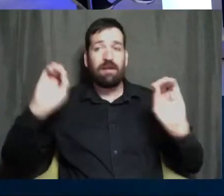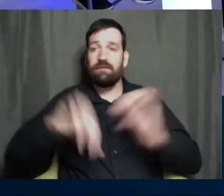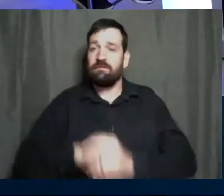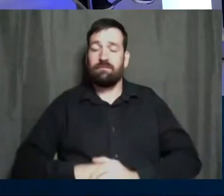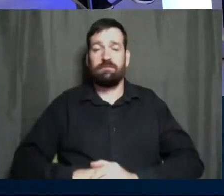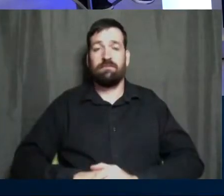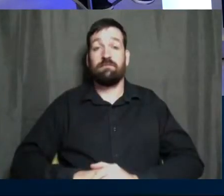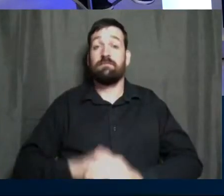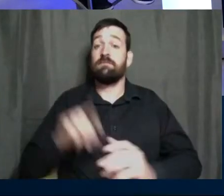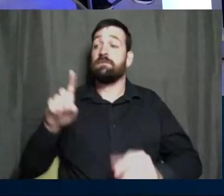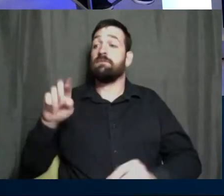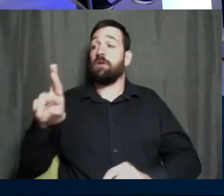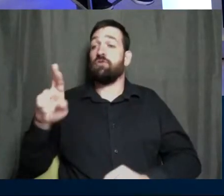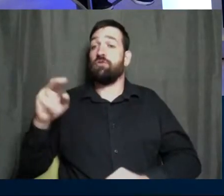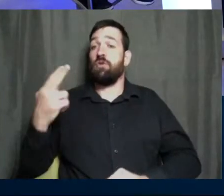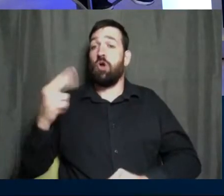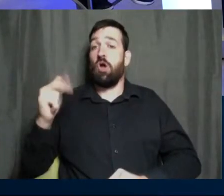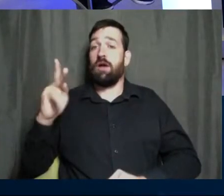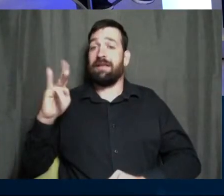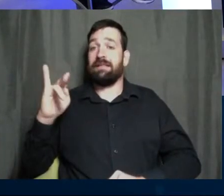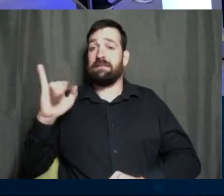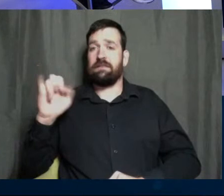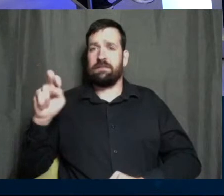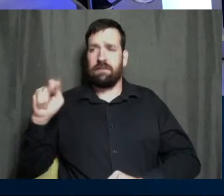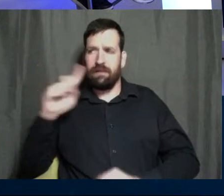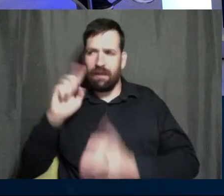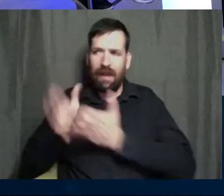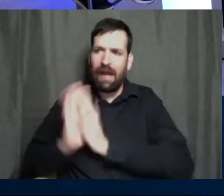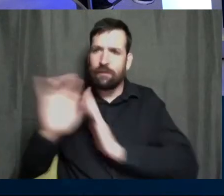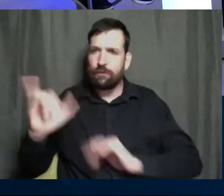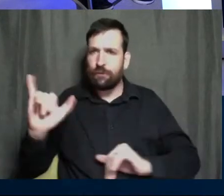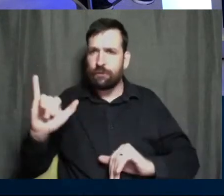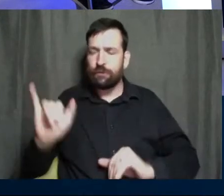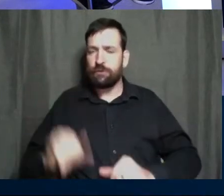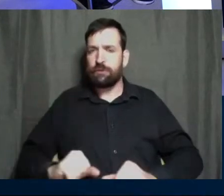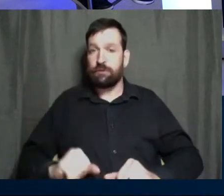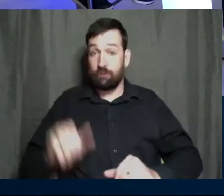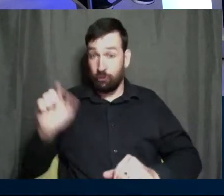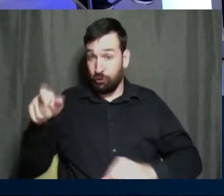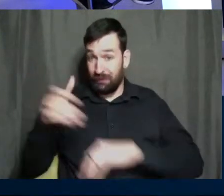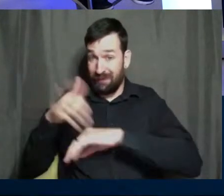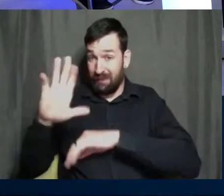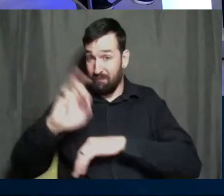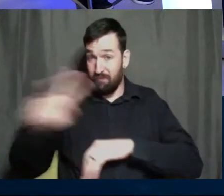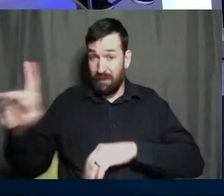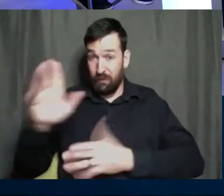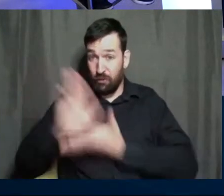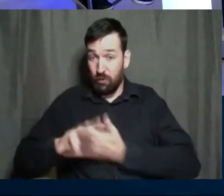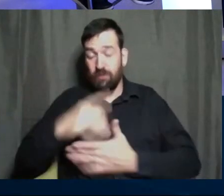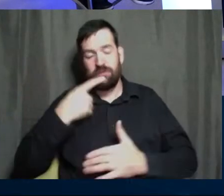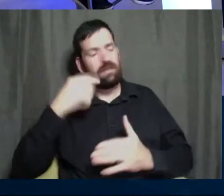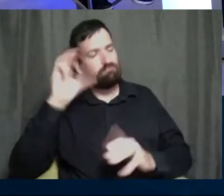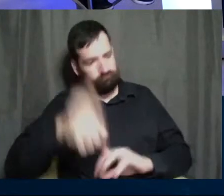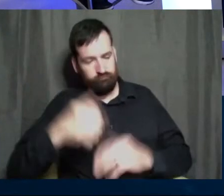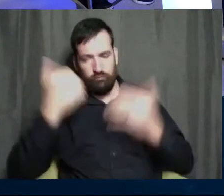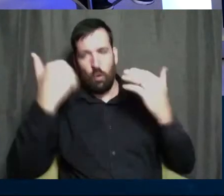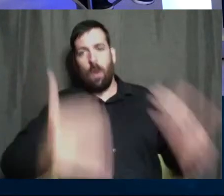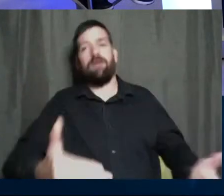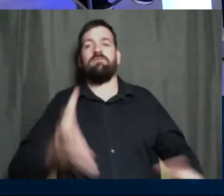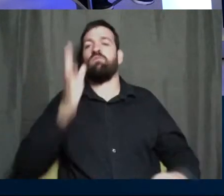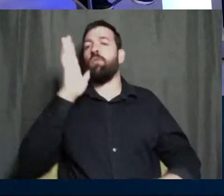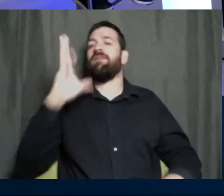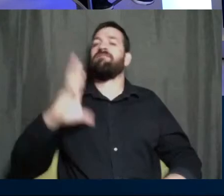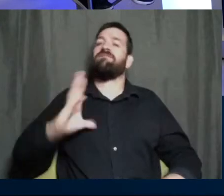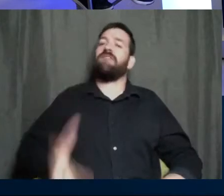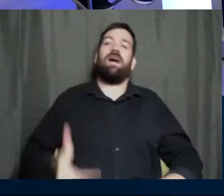Hawkinson, is it true? Because I think I asked you as well. I said, should I send them back to school? Do you think that's okay? And you said, go ahead. They're going to do fine because they've done better than